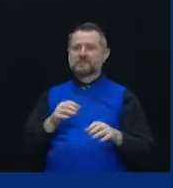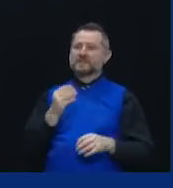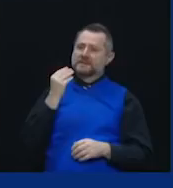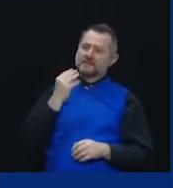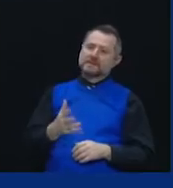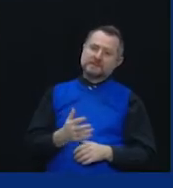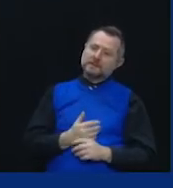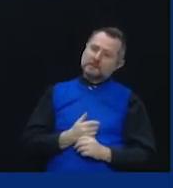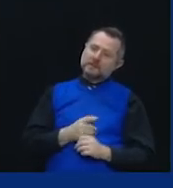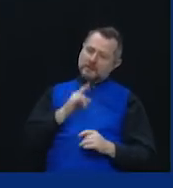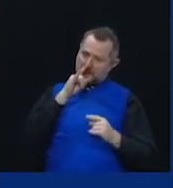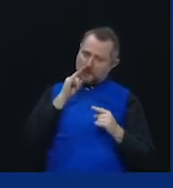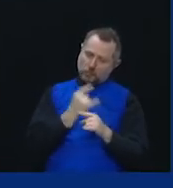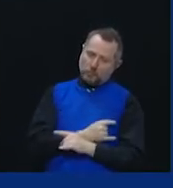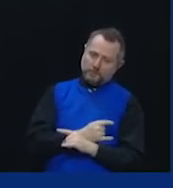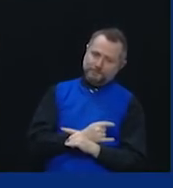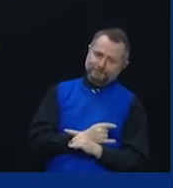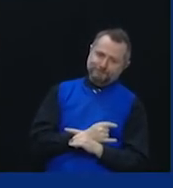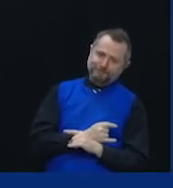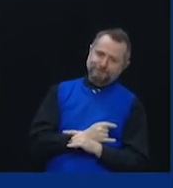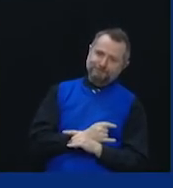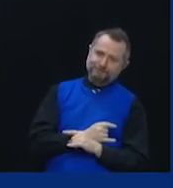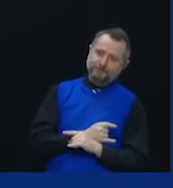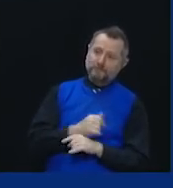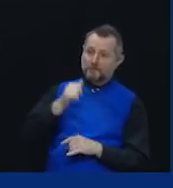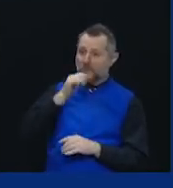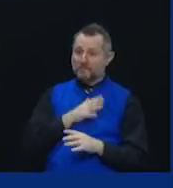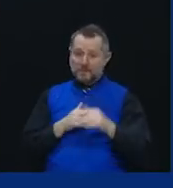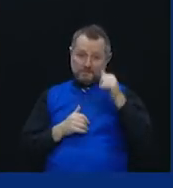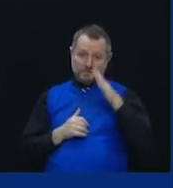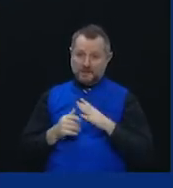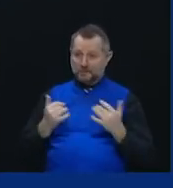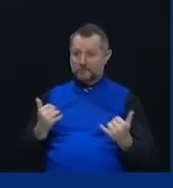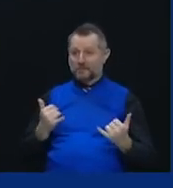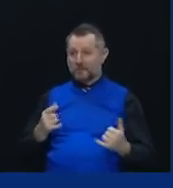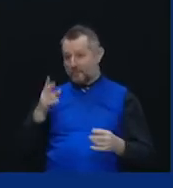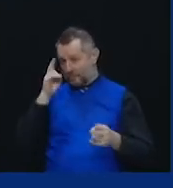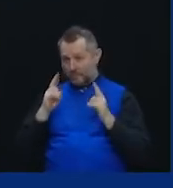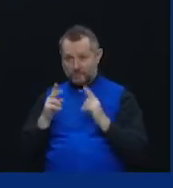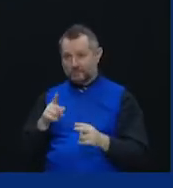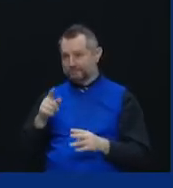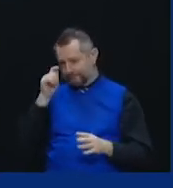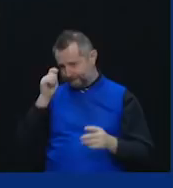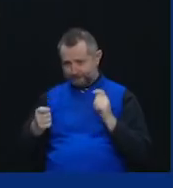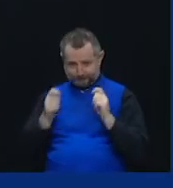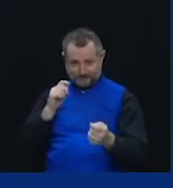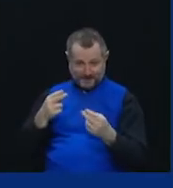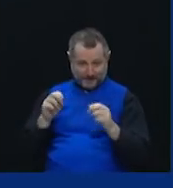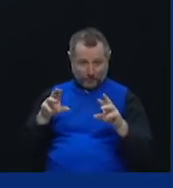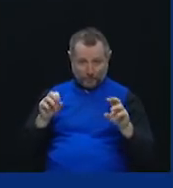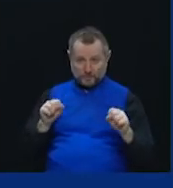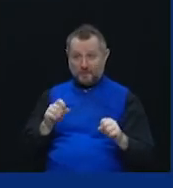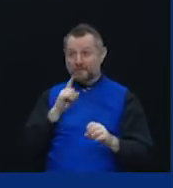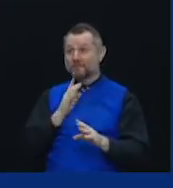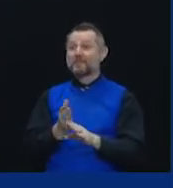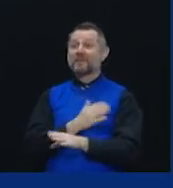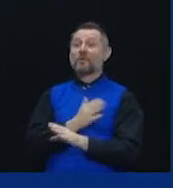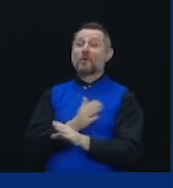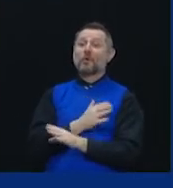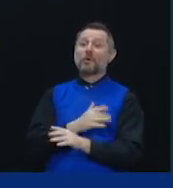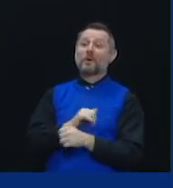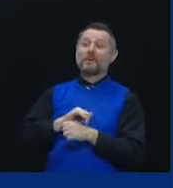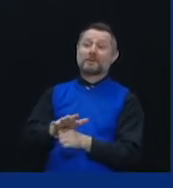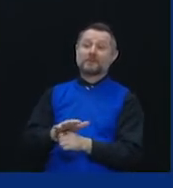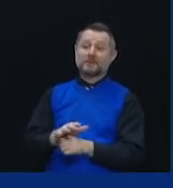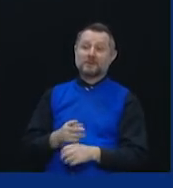because, you know, the men and women who we're honoring as heroes before the pandemic, if we're honest, were